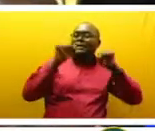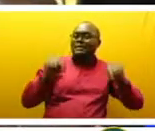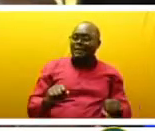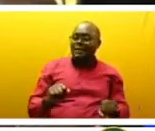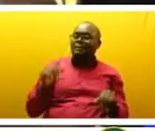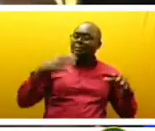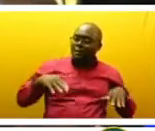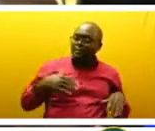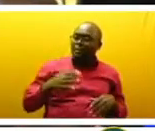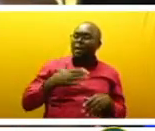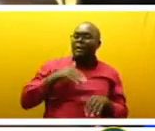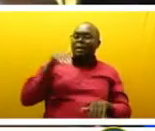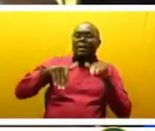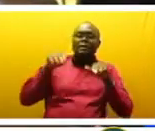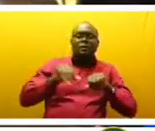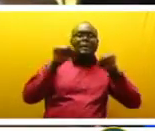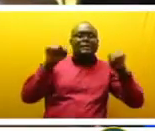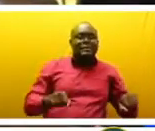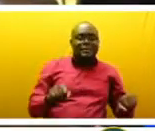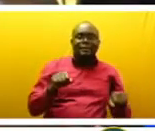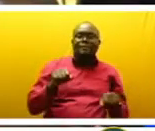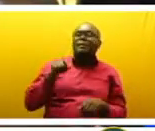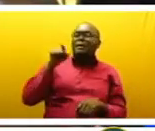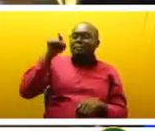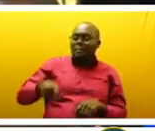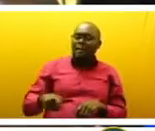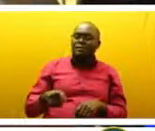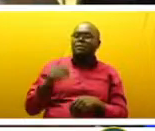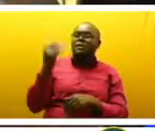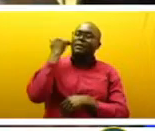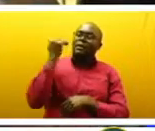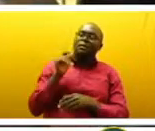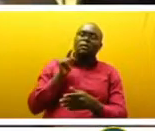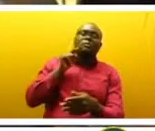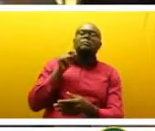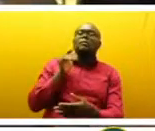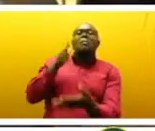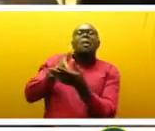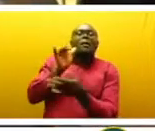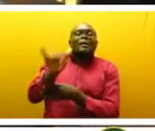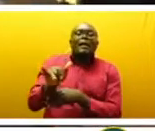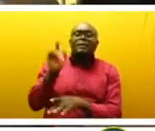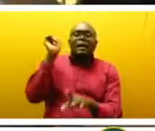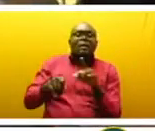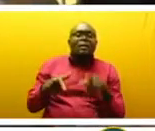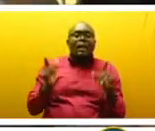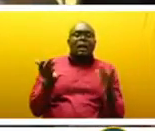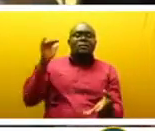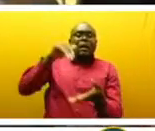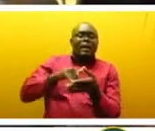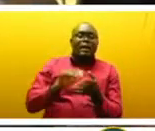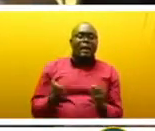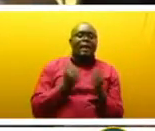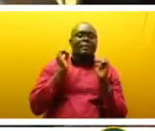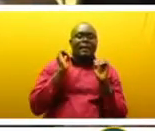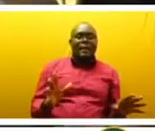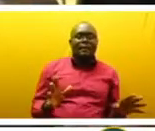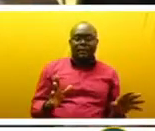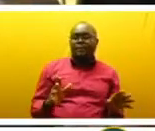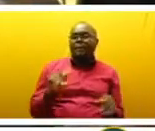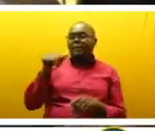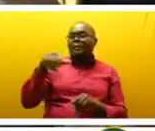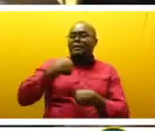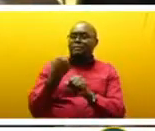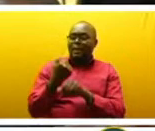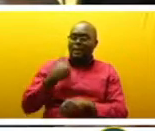and our electoral system. And the court should rebuke that kind of a thing. We should not allow it to happen again. It's a shame that, indeed,